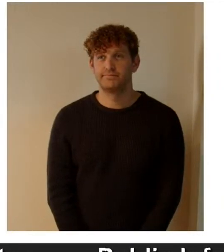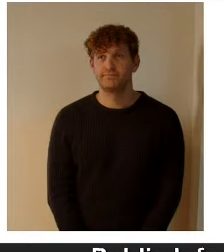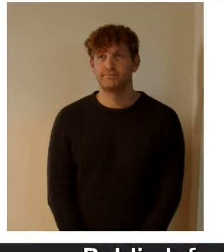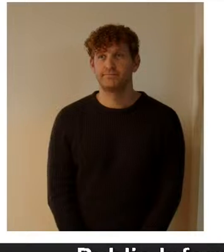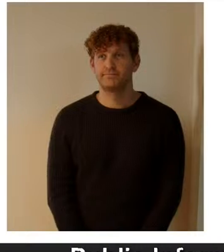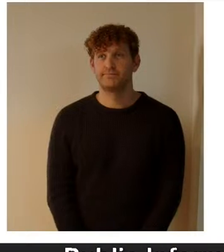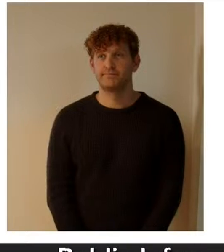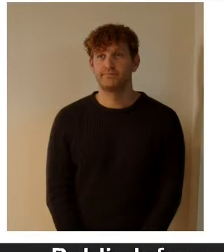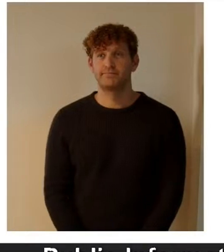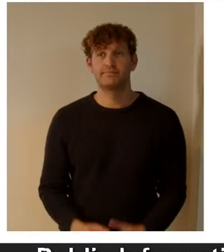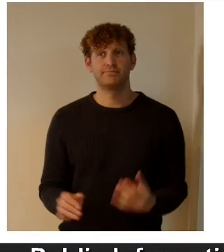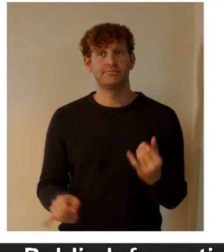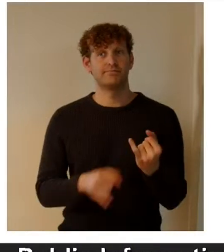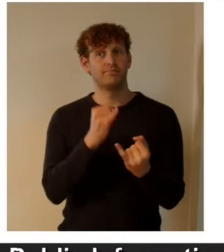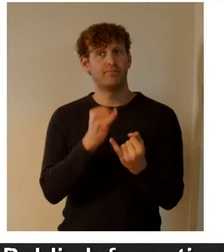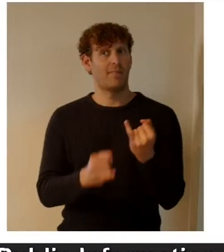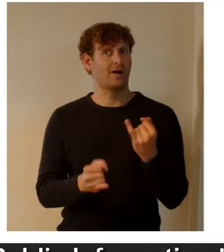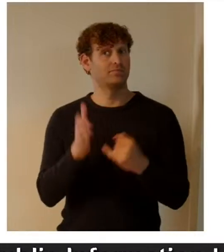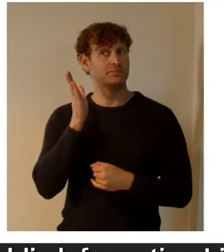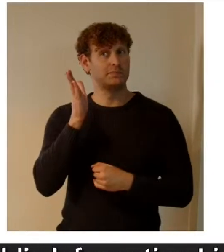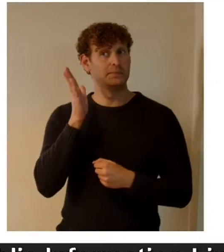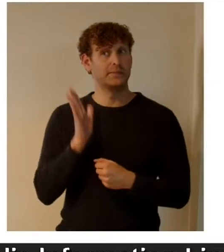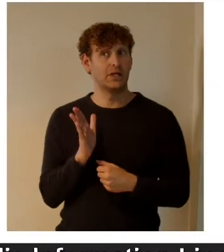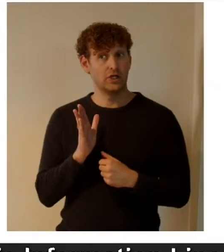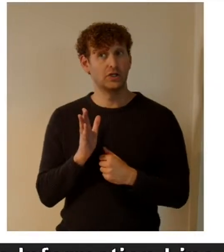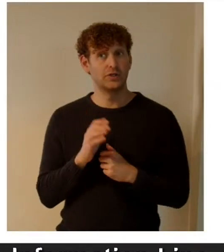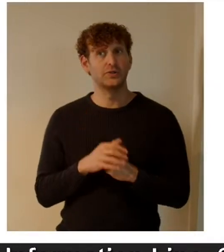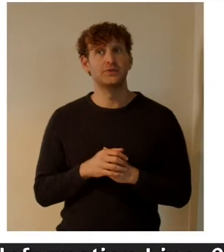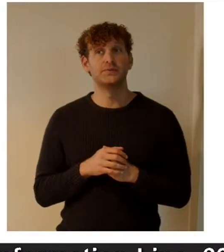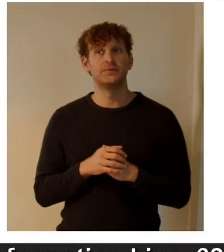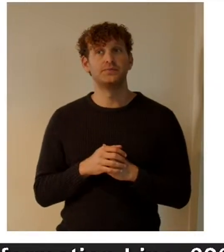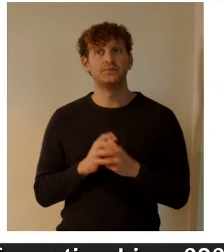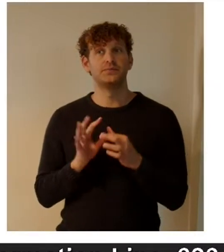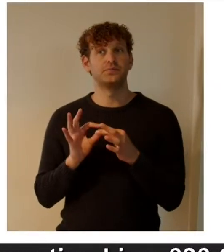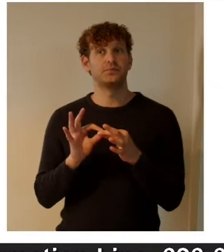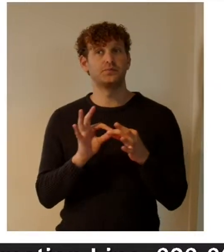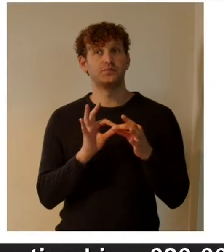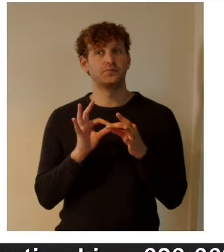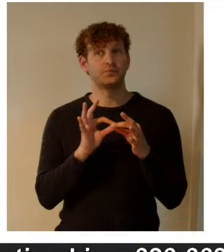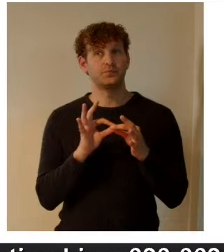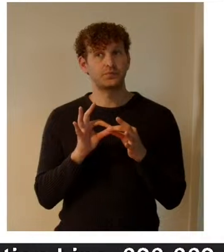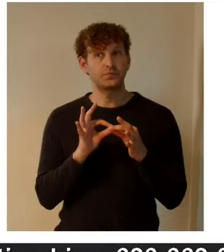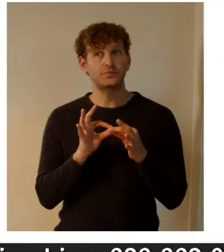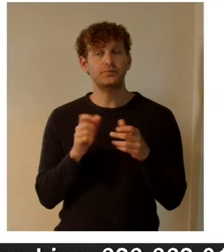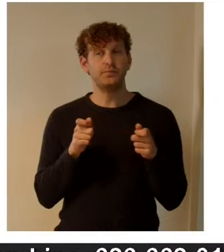Our final speakers will be our Unified Incident Commander, Alex Macbeth and Kevin Boha.